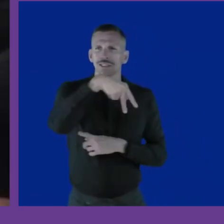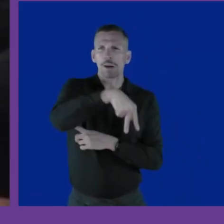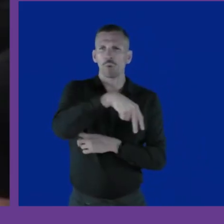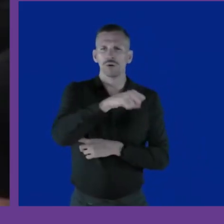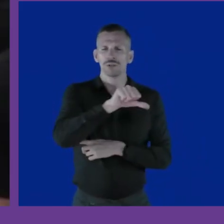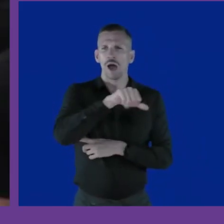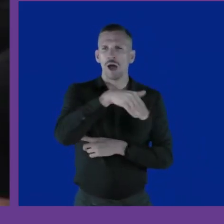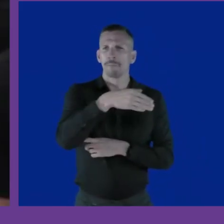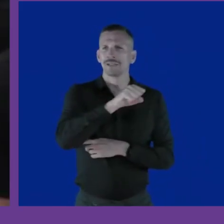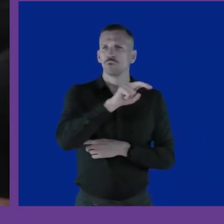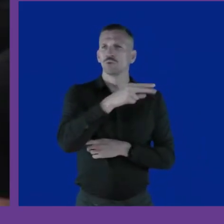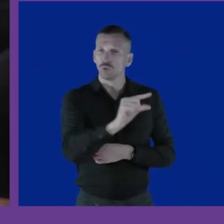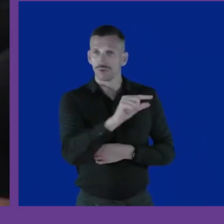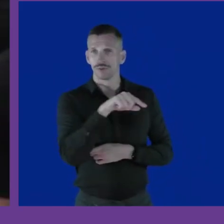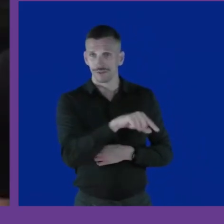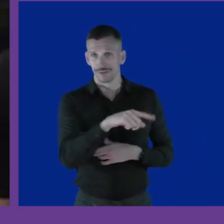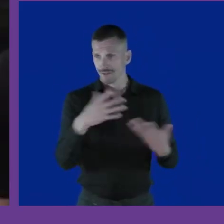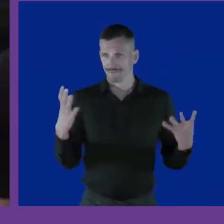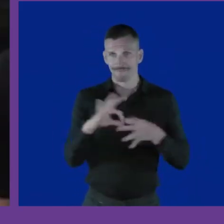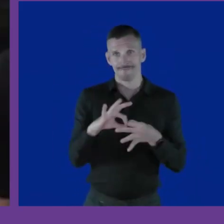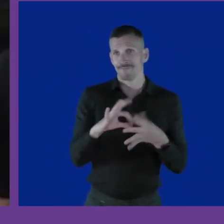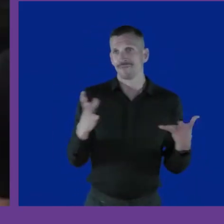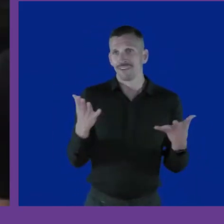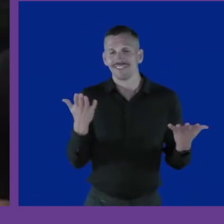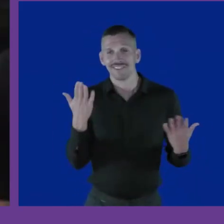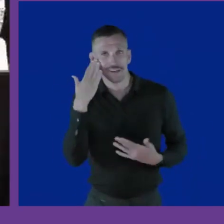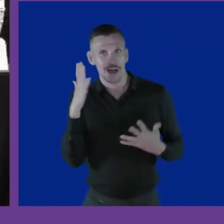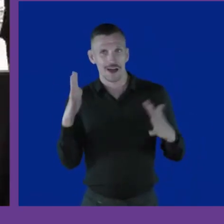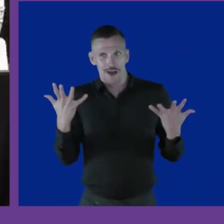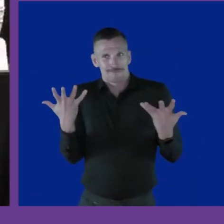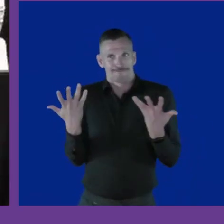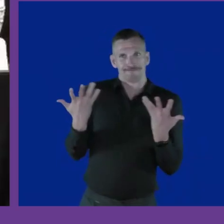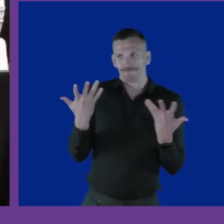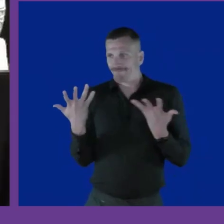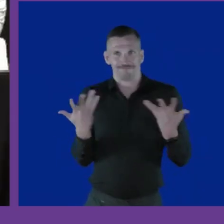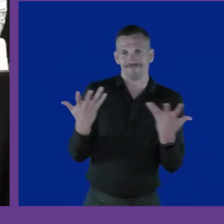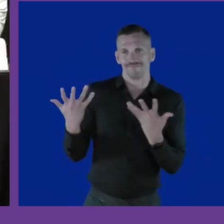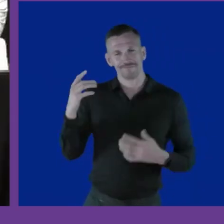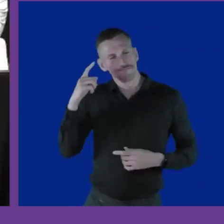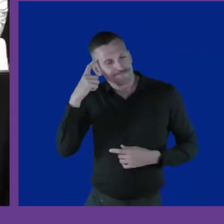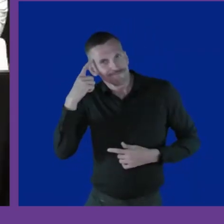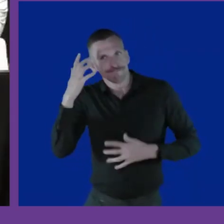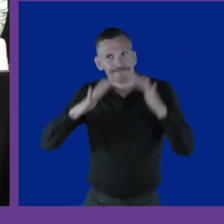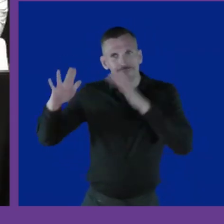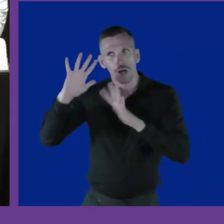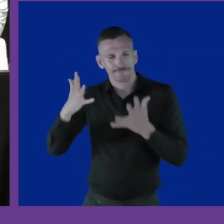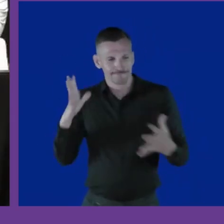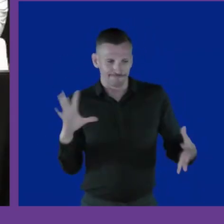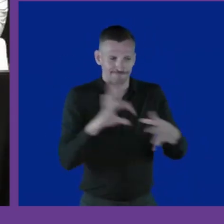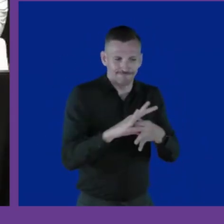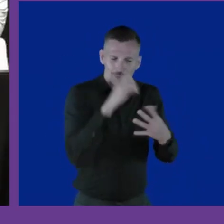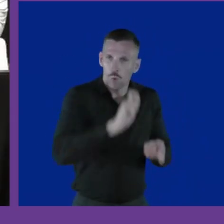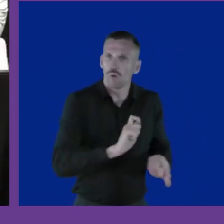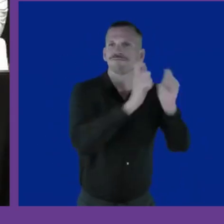you work with the constraints and try to find solutions for them. Yeah, and I think